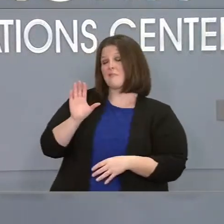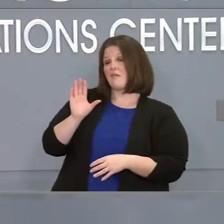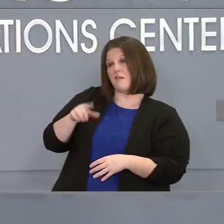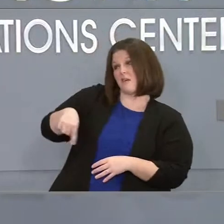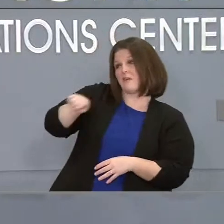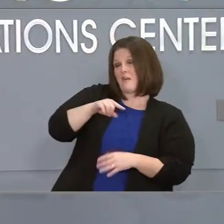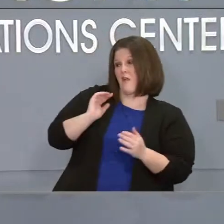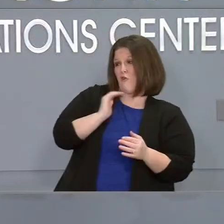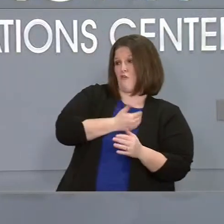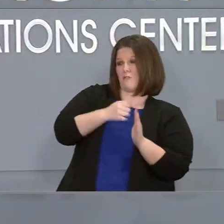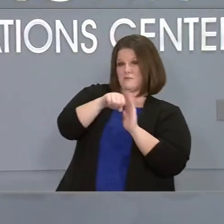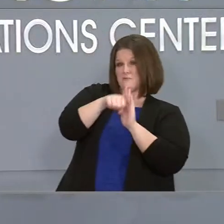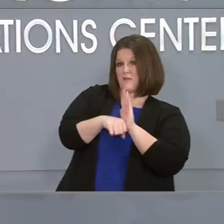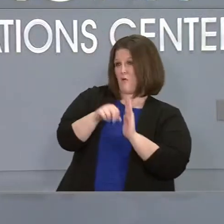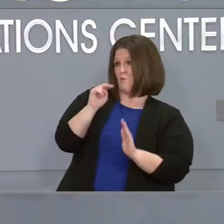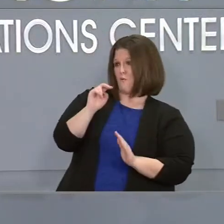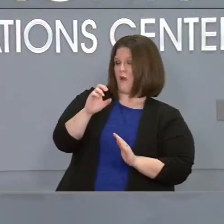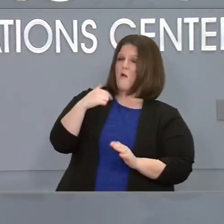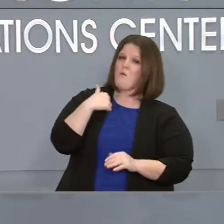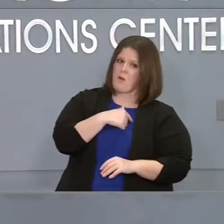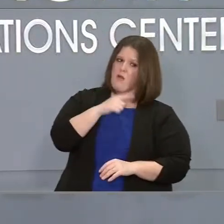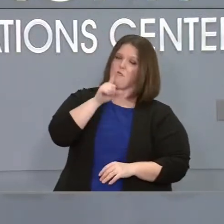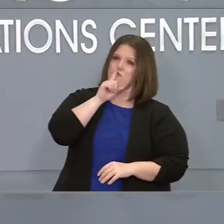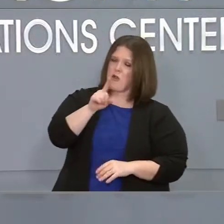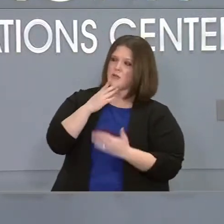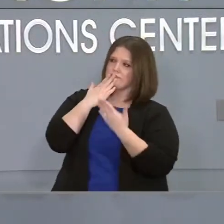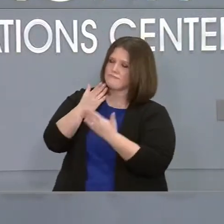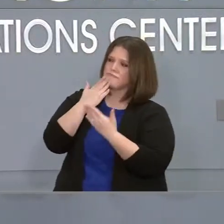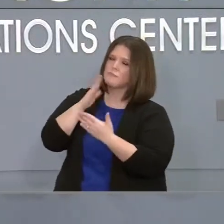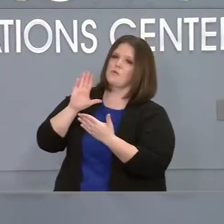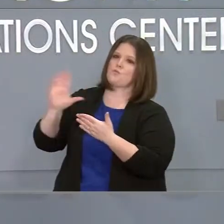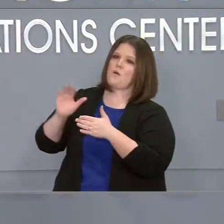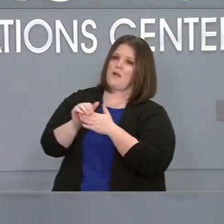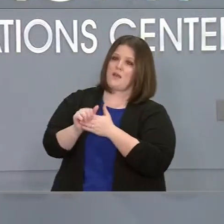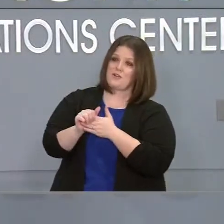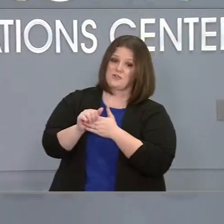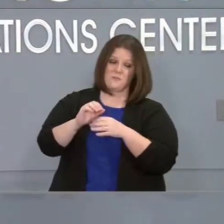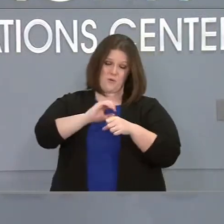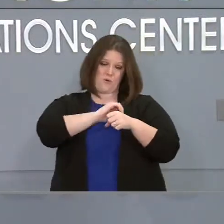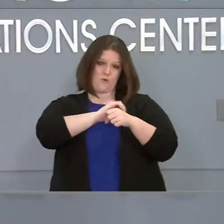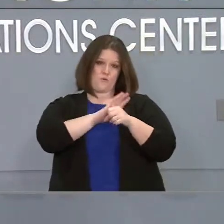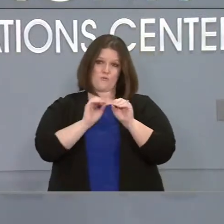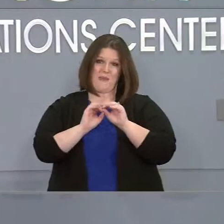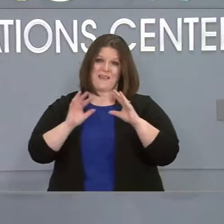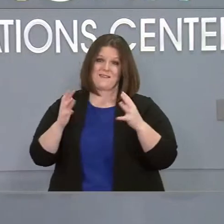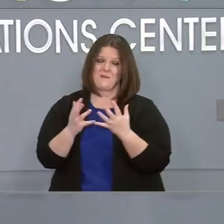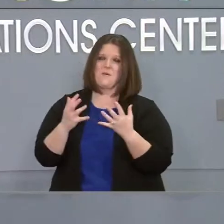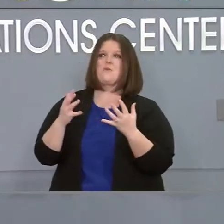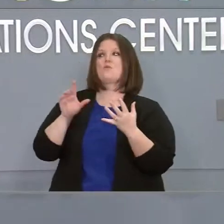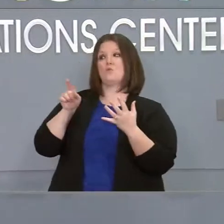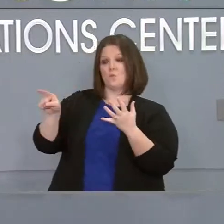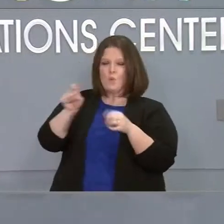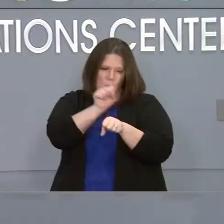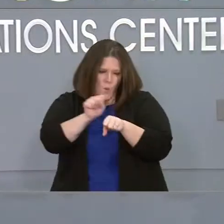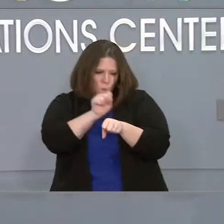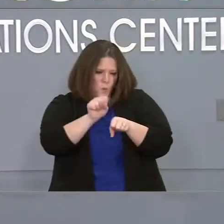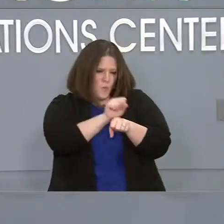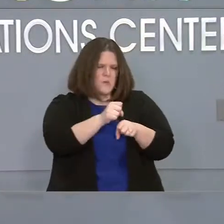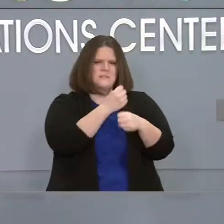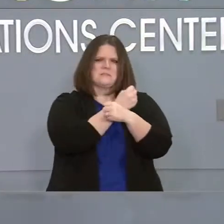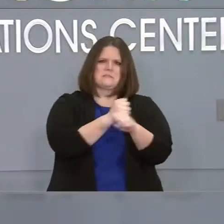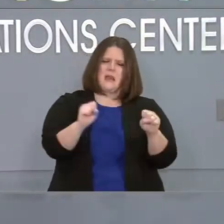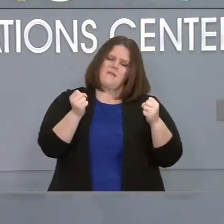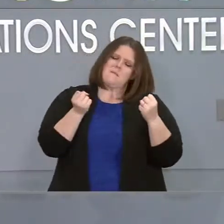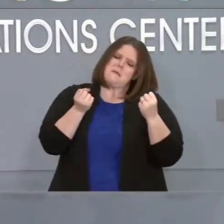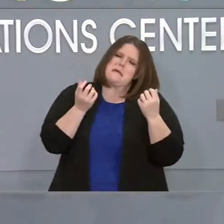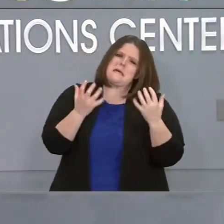leadership, especially throughout this pandemic, when your work has saved countless lives. We are going